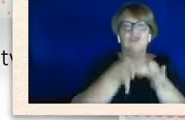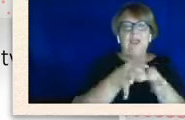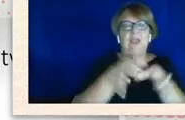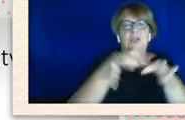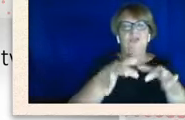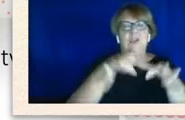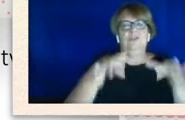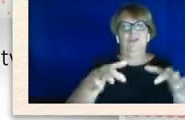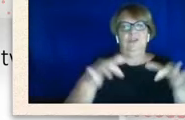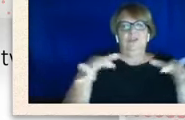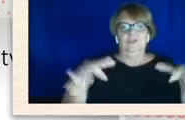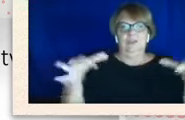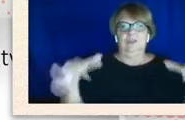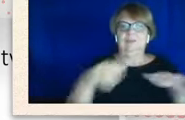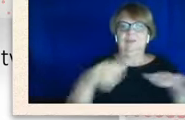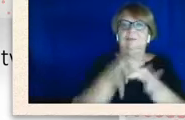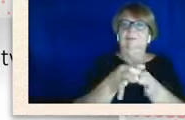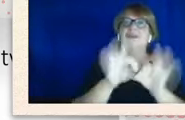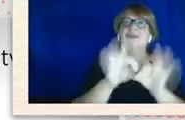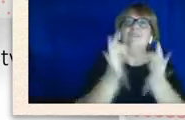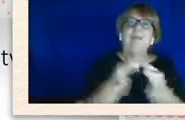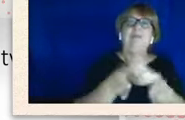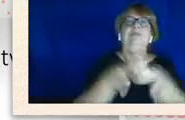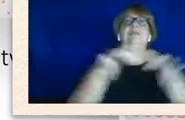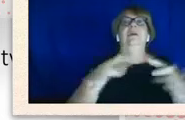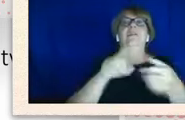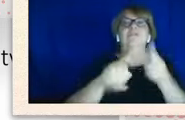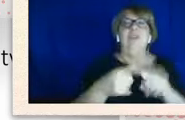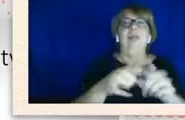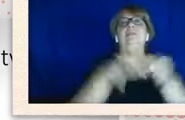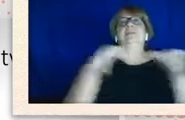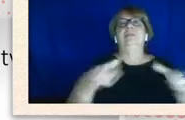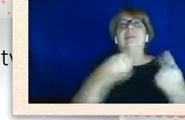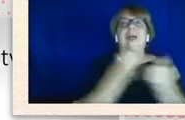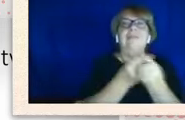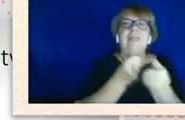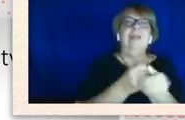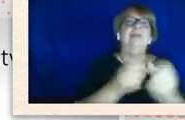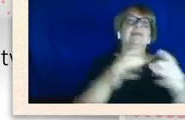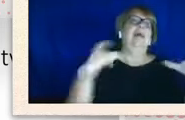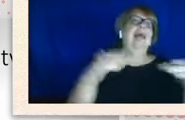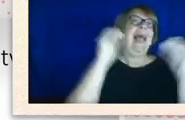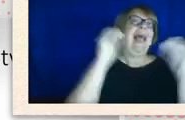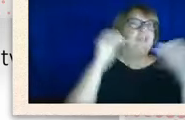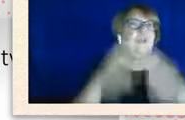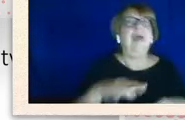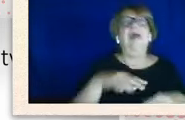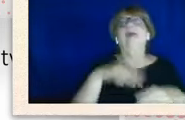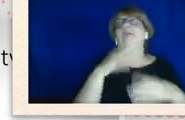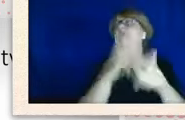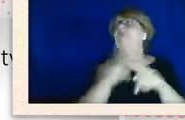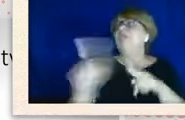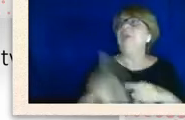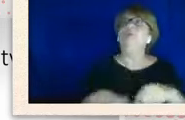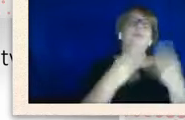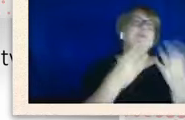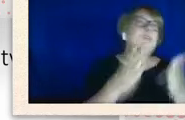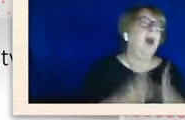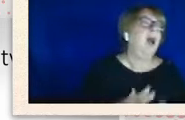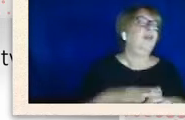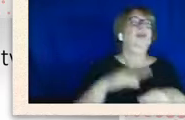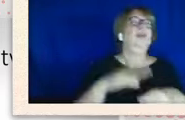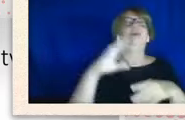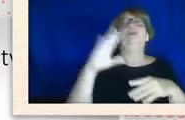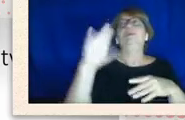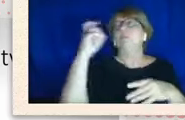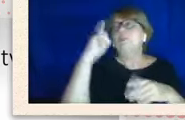says families, friends, advocates, educators, professionals, providers, bureaucrats. And underneath